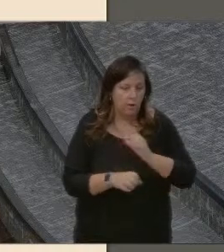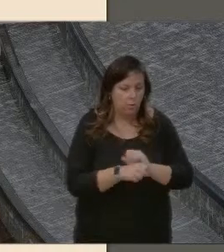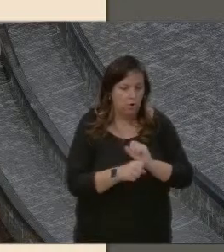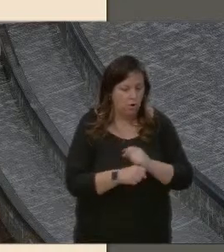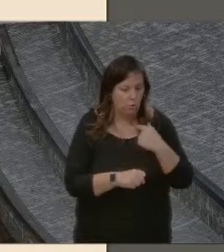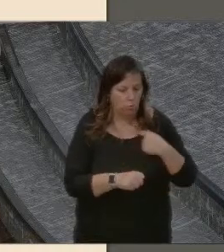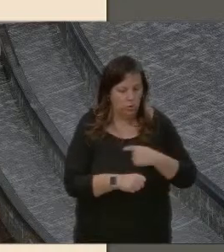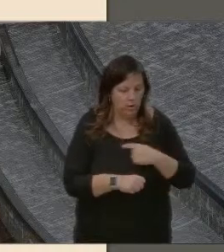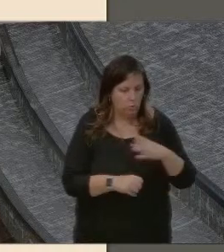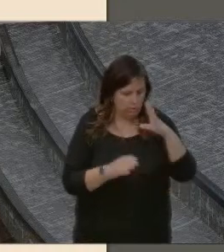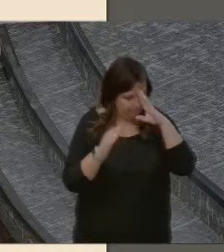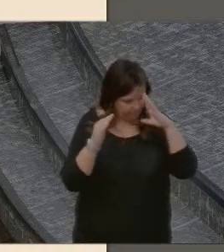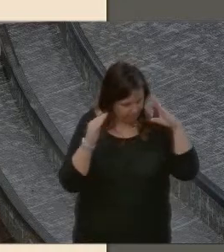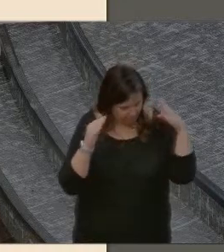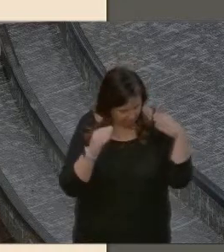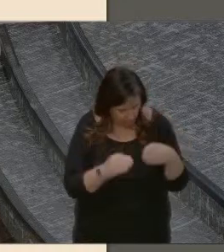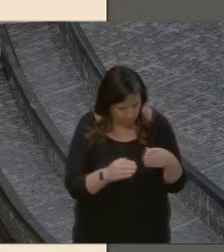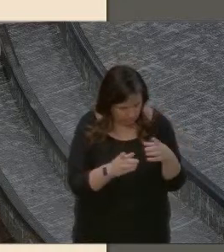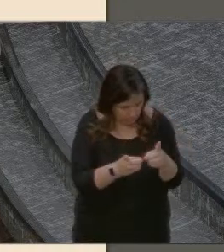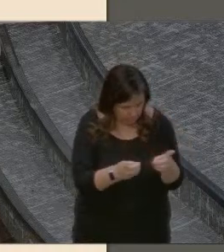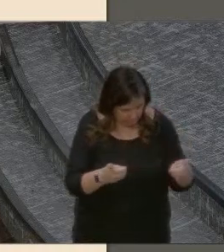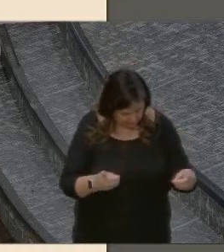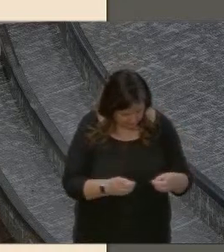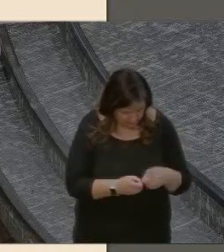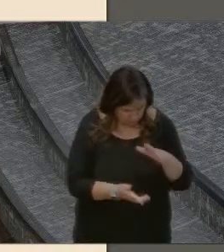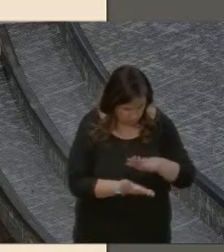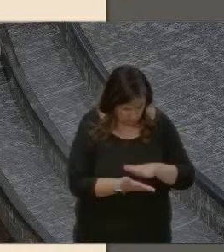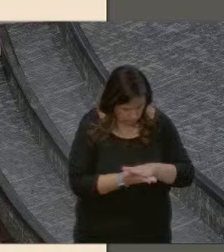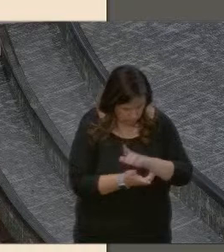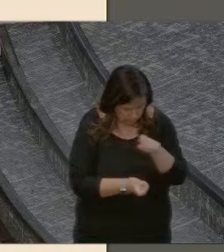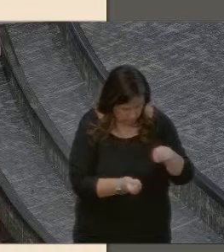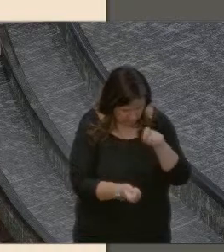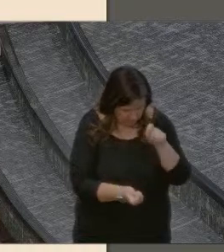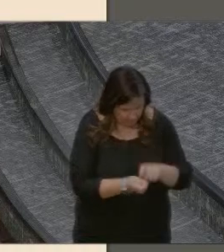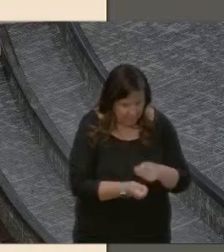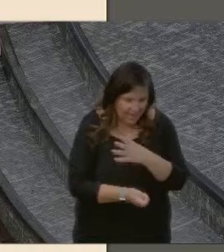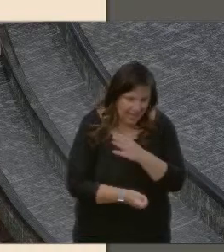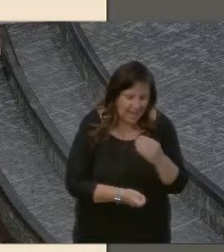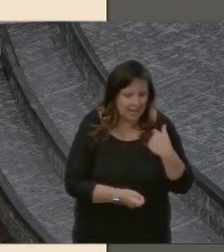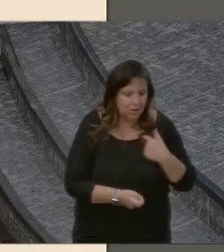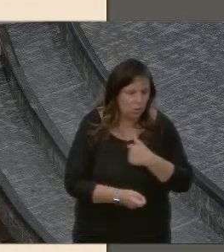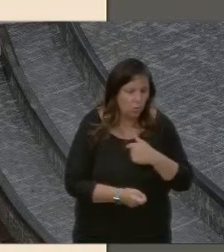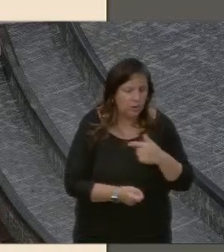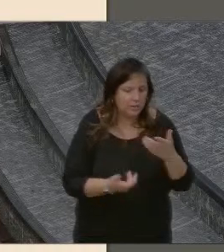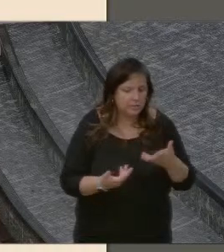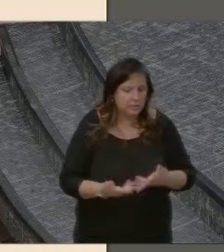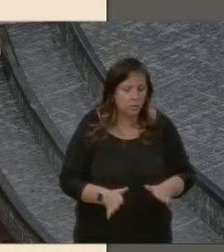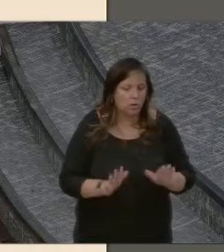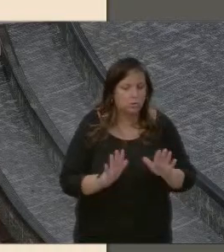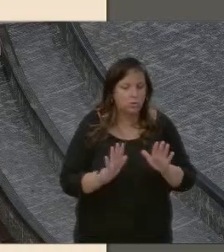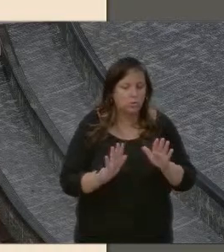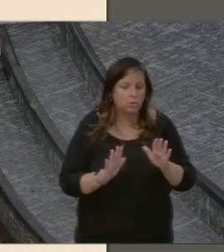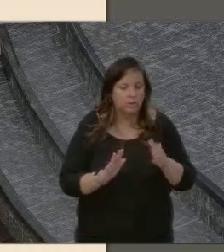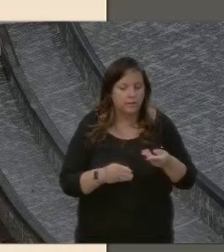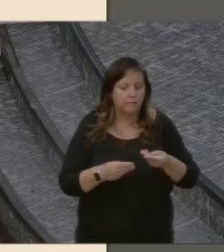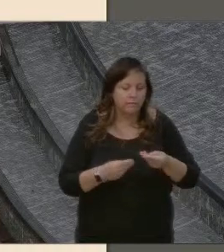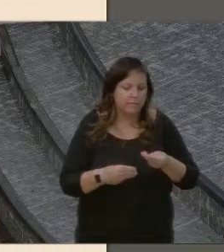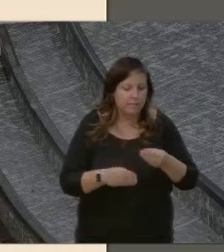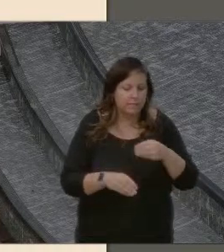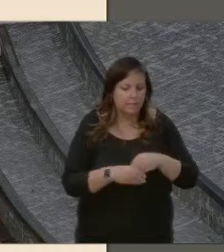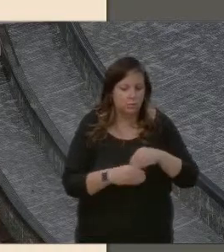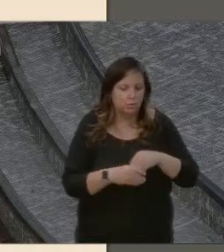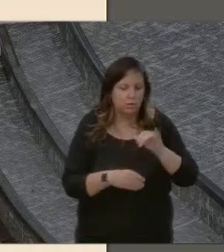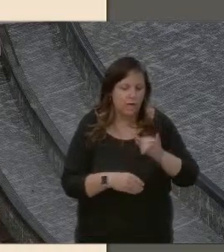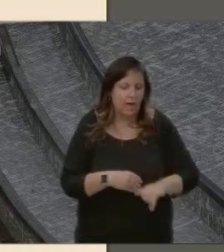the district and schools, and we also didn't want to feed into deficit narratives about parents. So